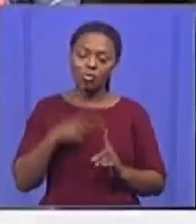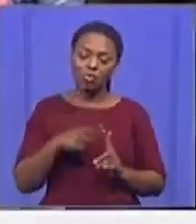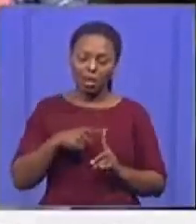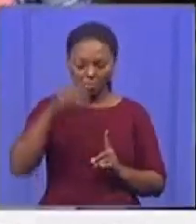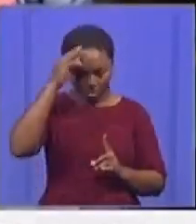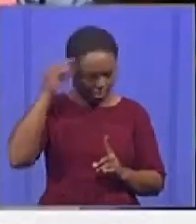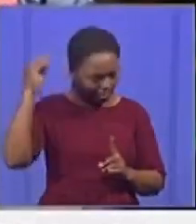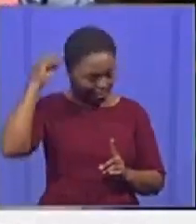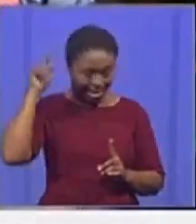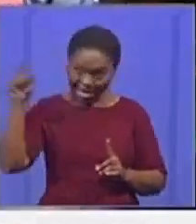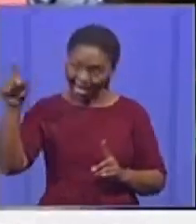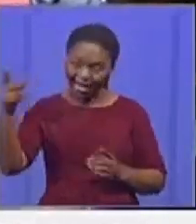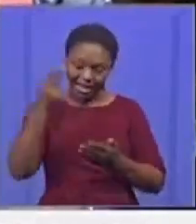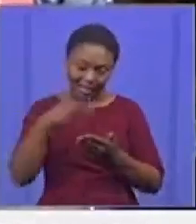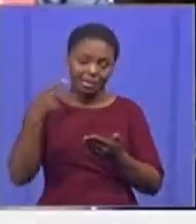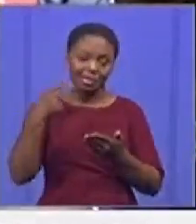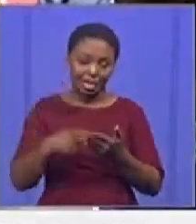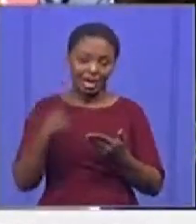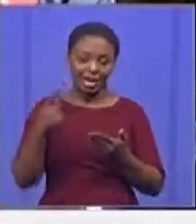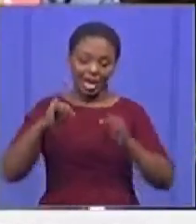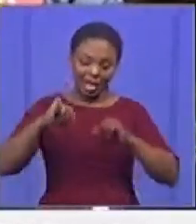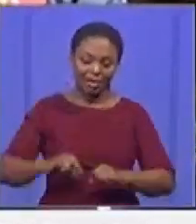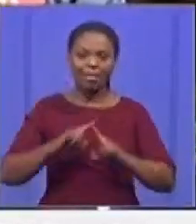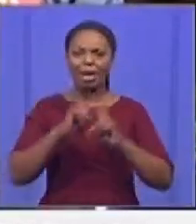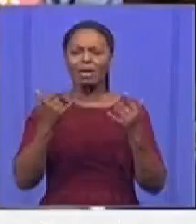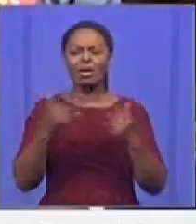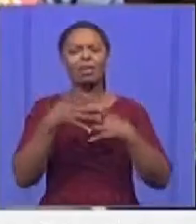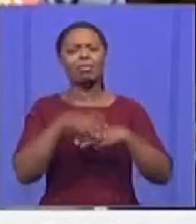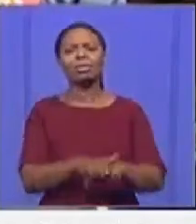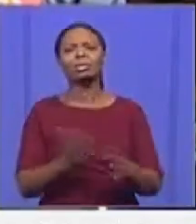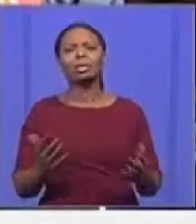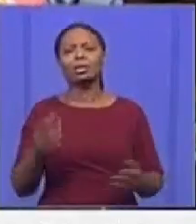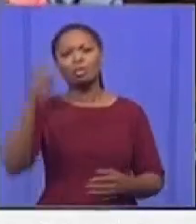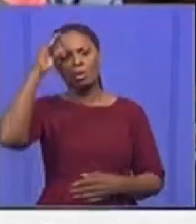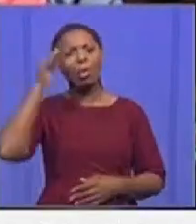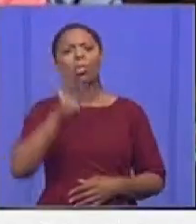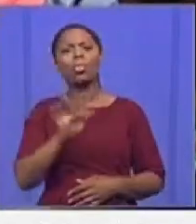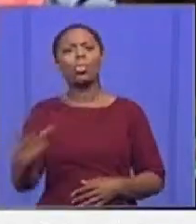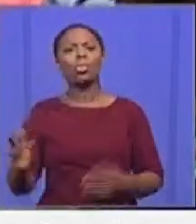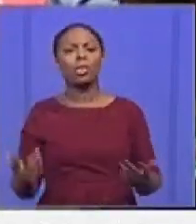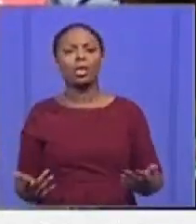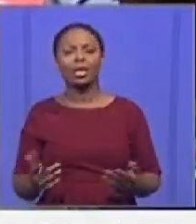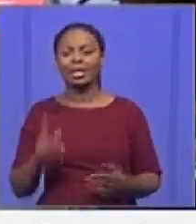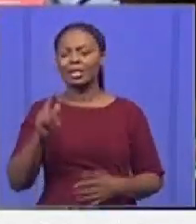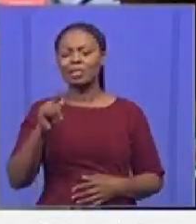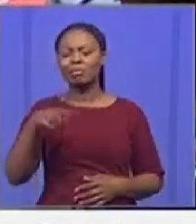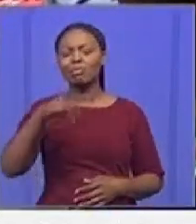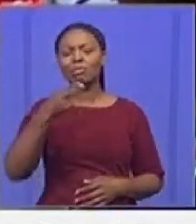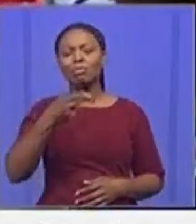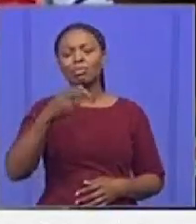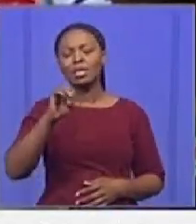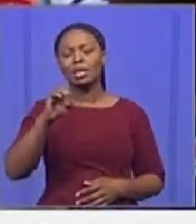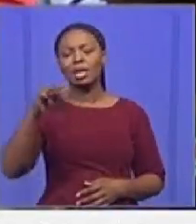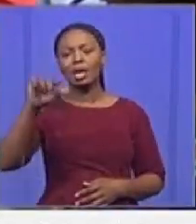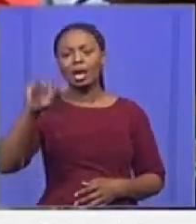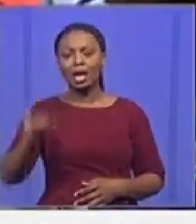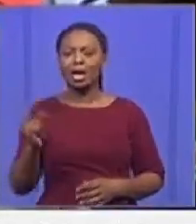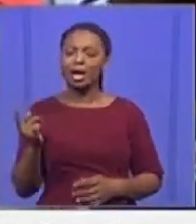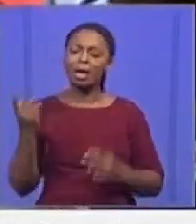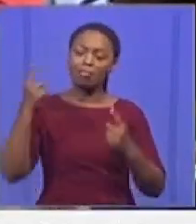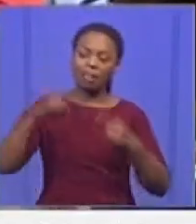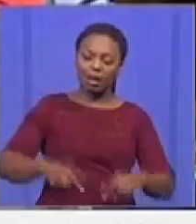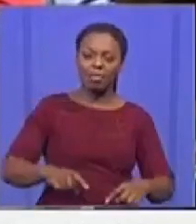same agreement. Unfortunately, when you have to implement it, Dikgang is no longer there. Come Pierre. Pierre comes in. Anything that was done